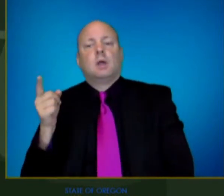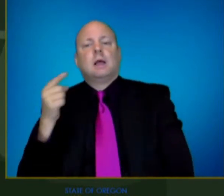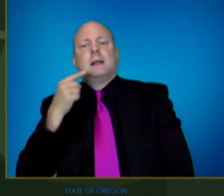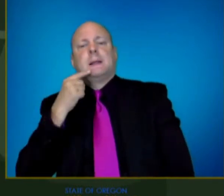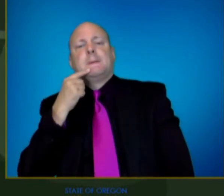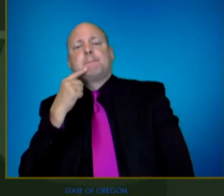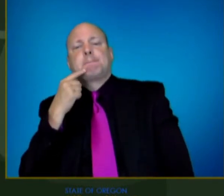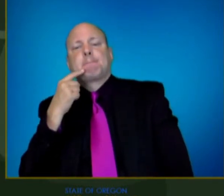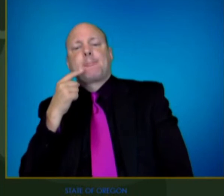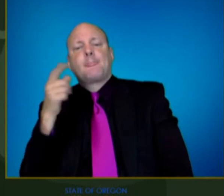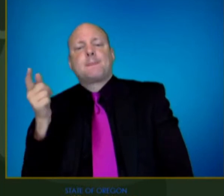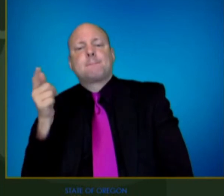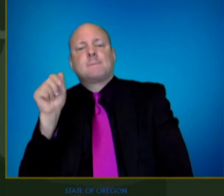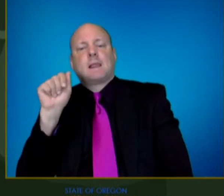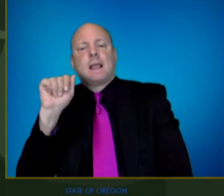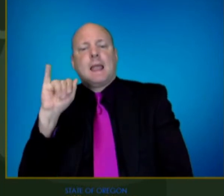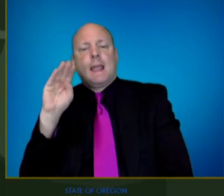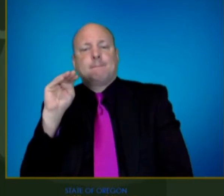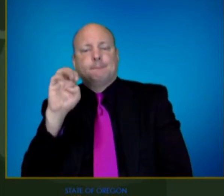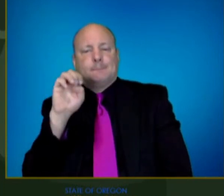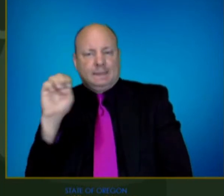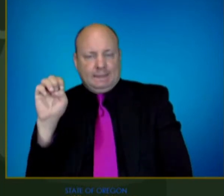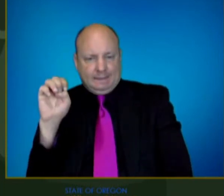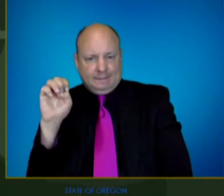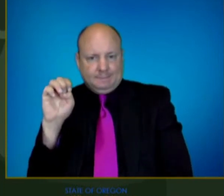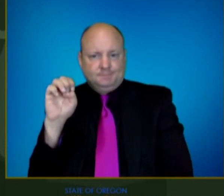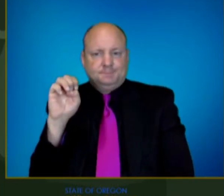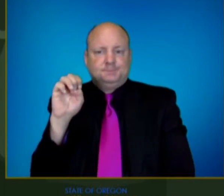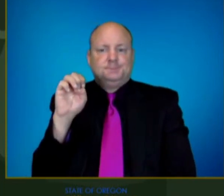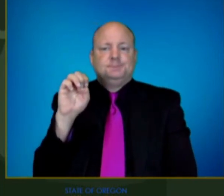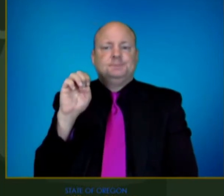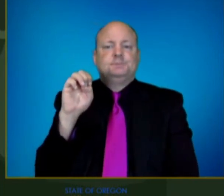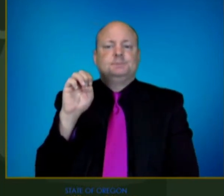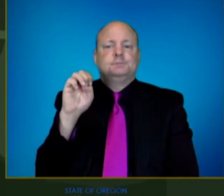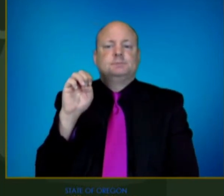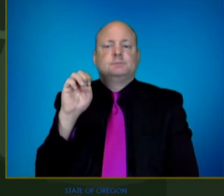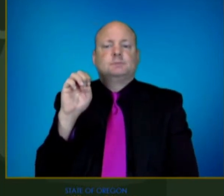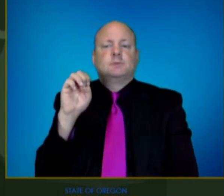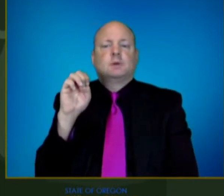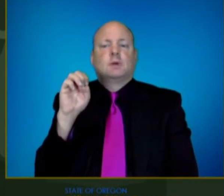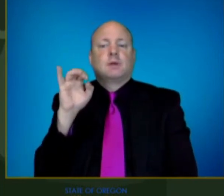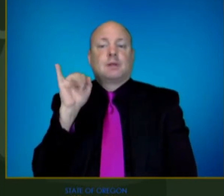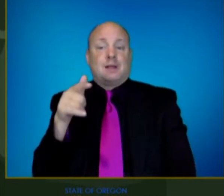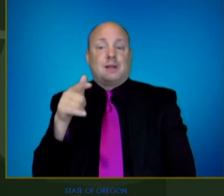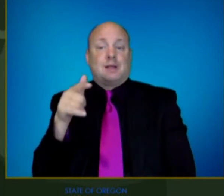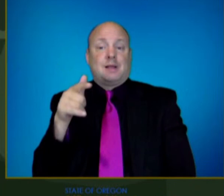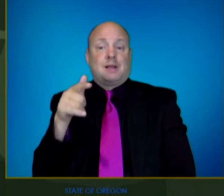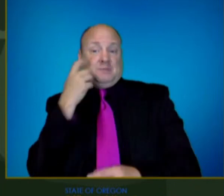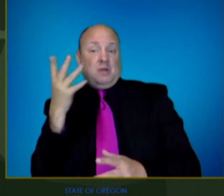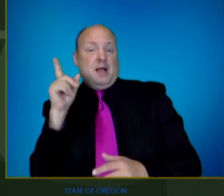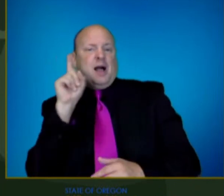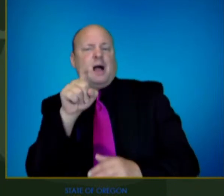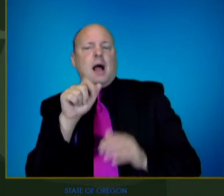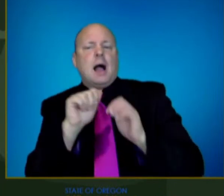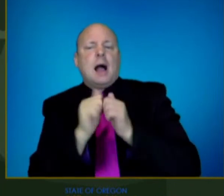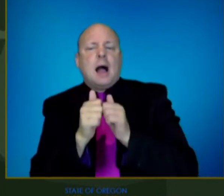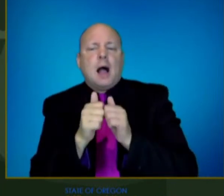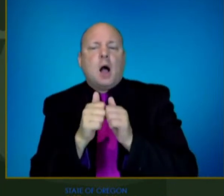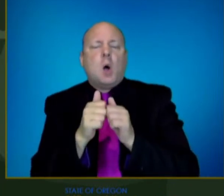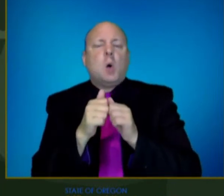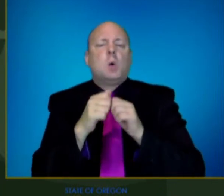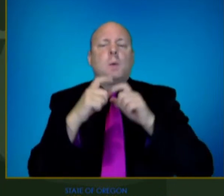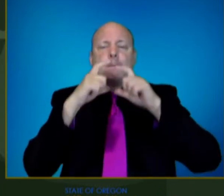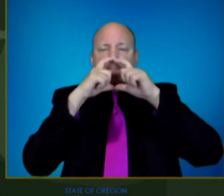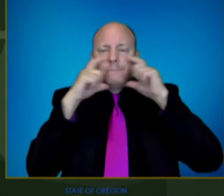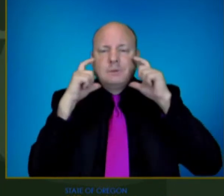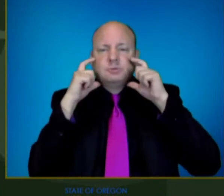You were asked earlier about how the mask mandate was going to be enforced. I didn't quite get the answer. I didn't quite hear an answer. Will